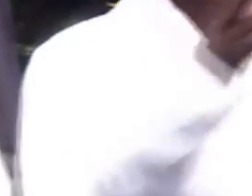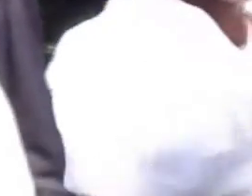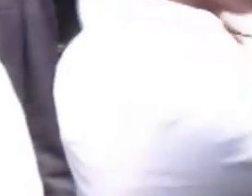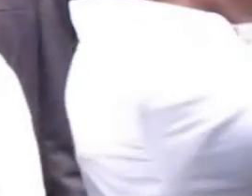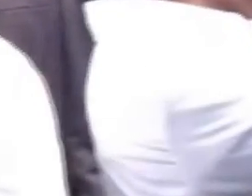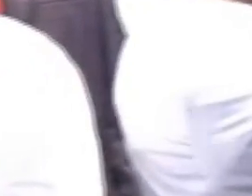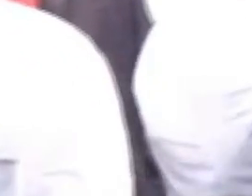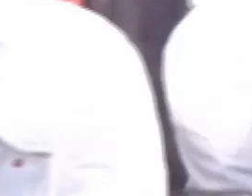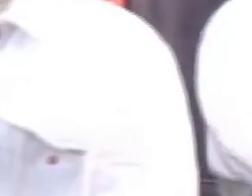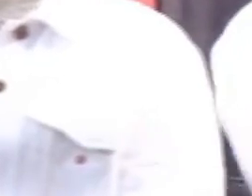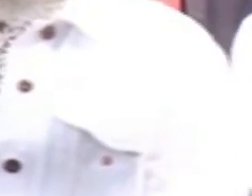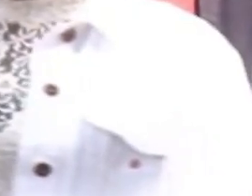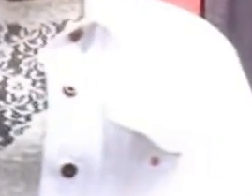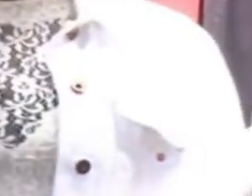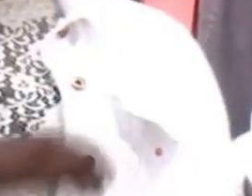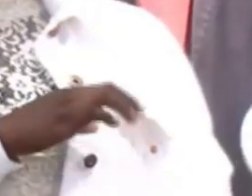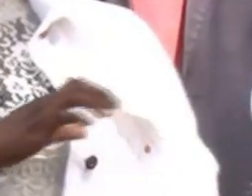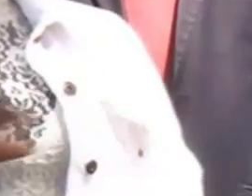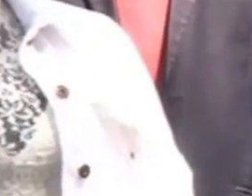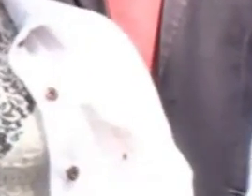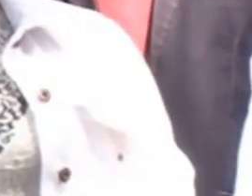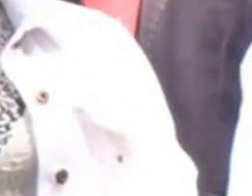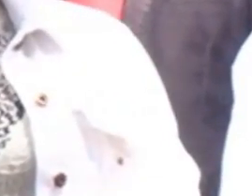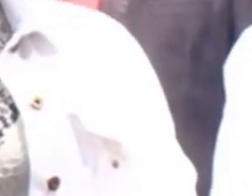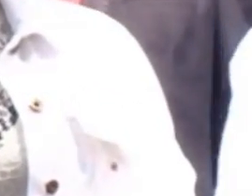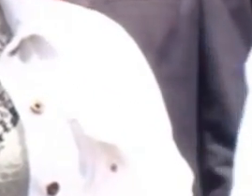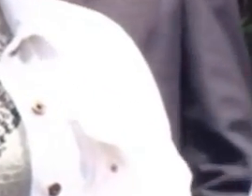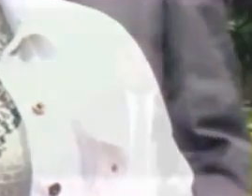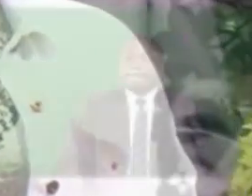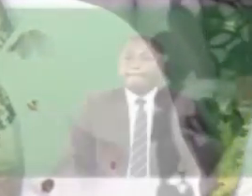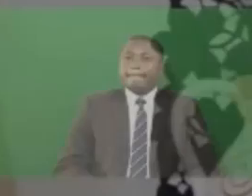I remember Calvary.